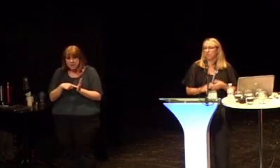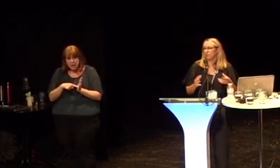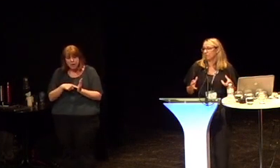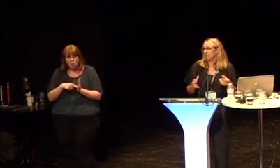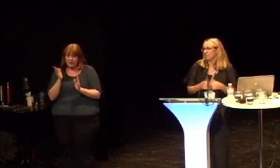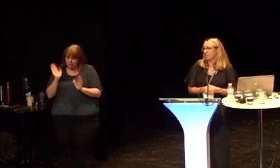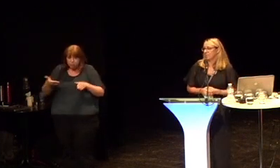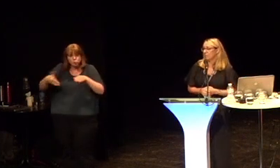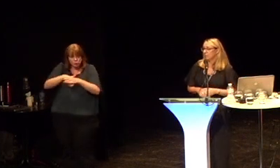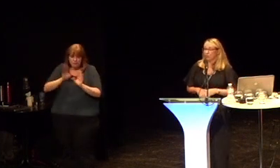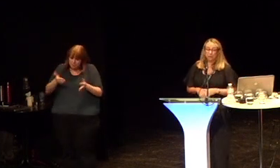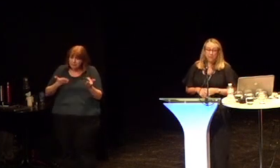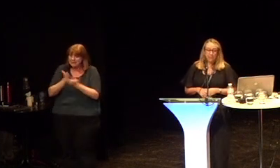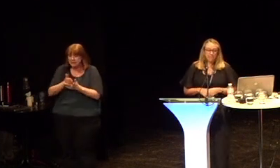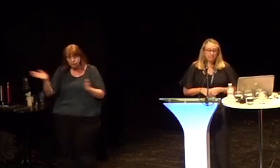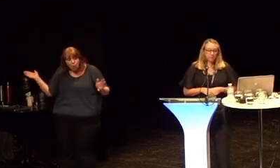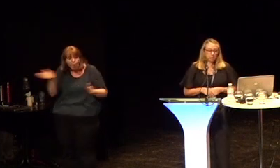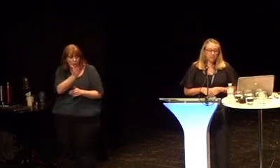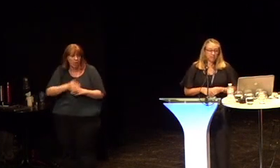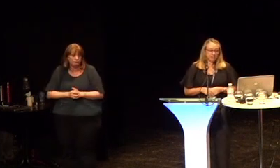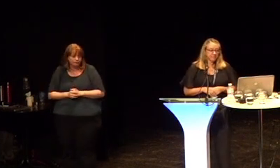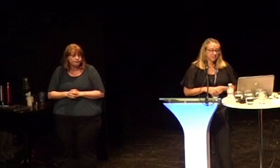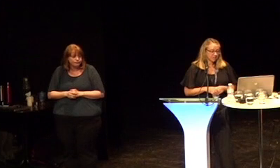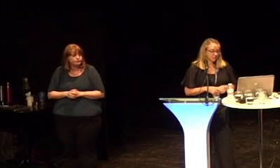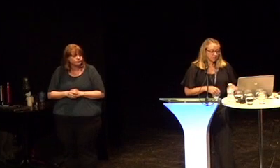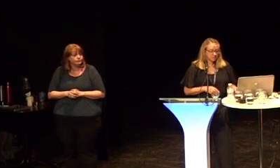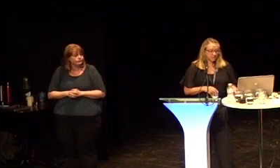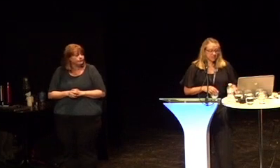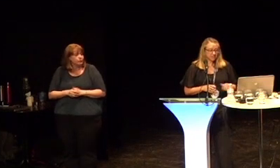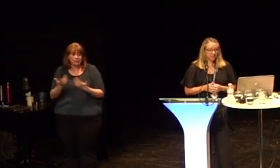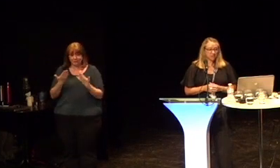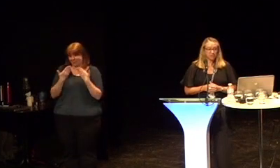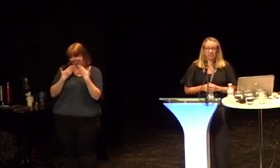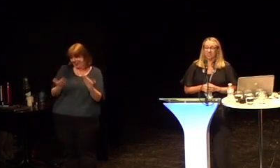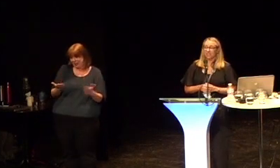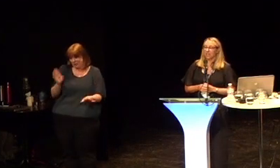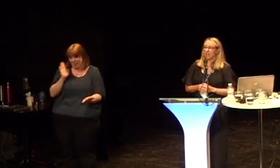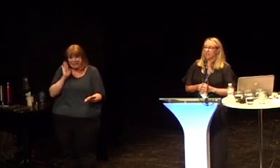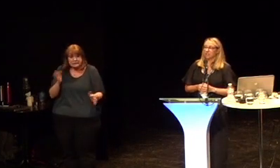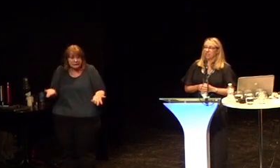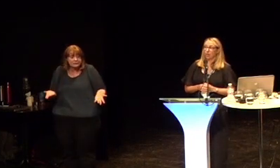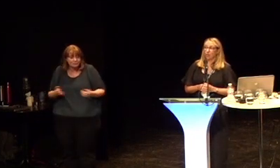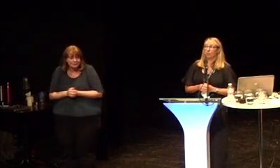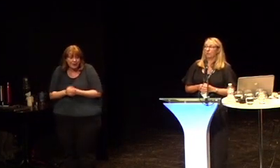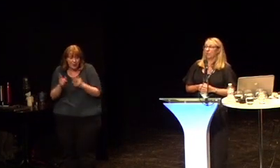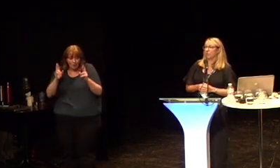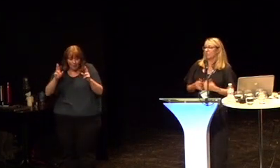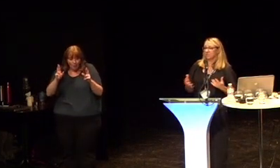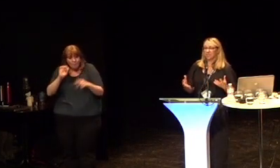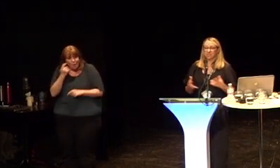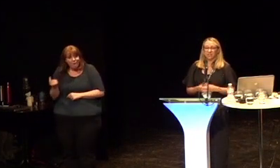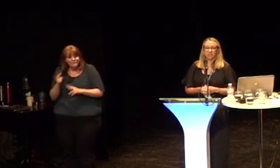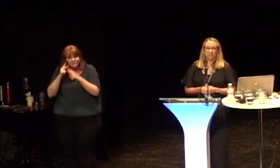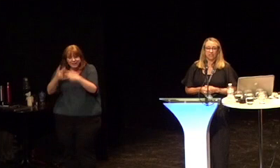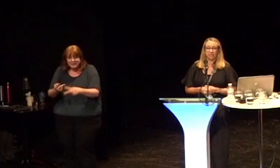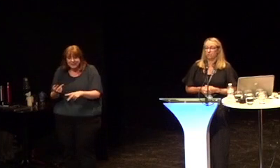we need to be inclusive and accessible for all. So just to say thanks very much for listening, and I hope that you'll come to